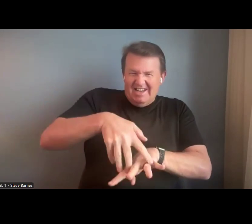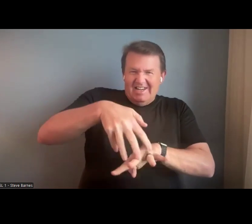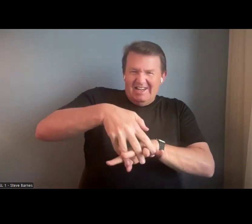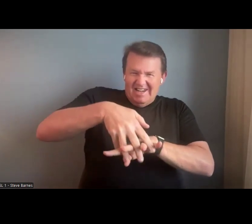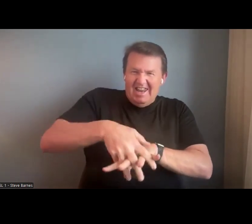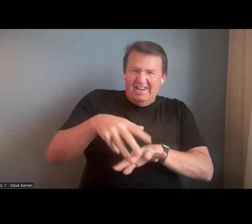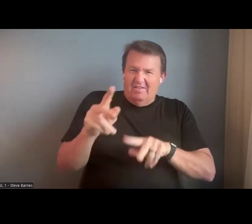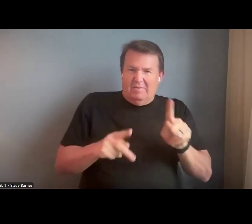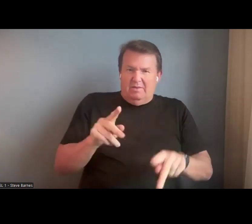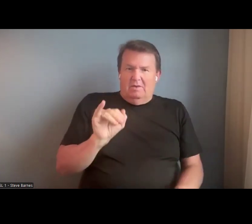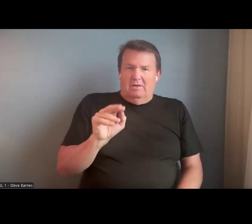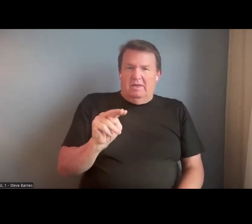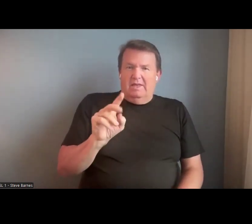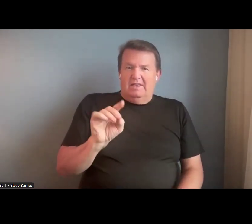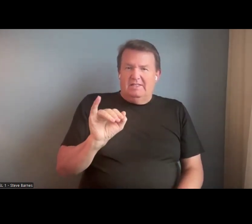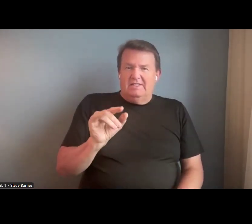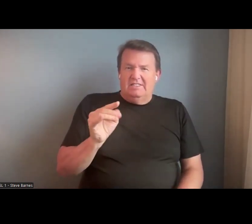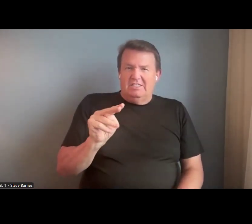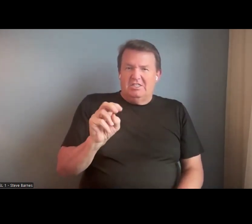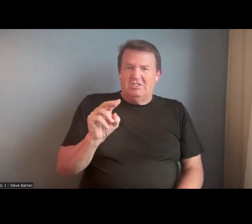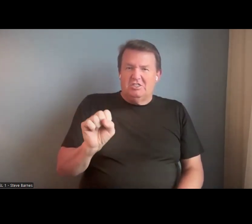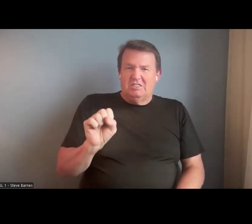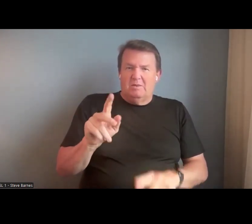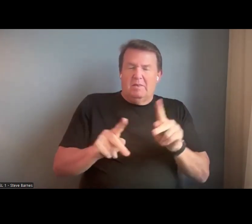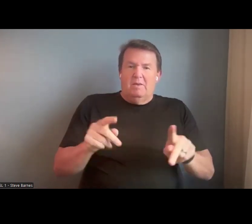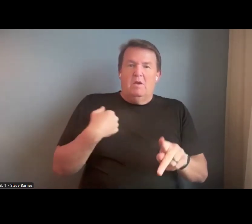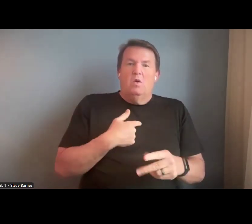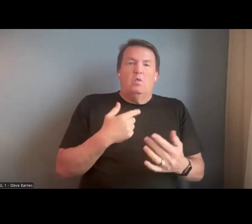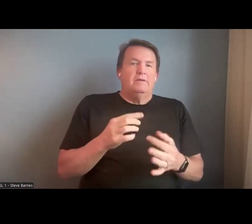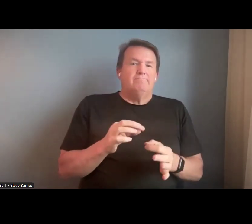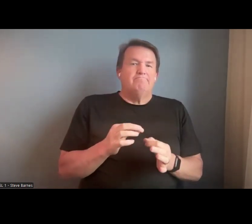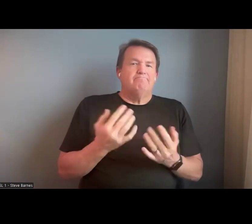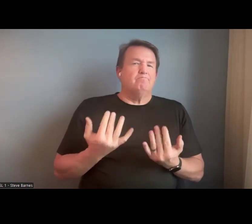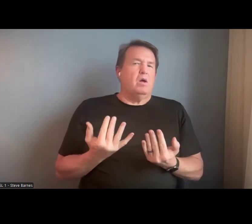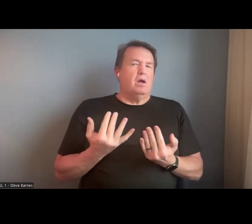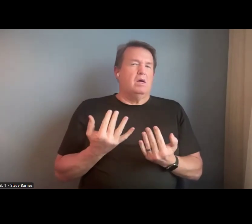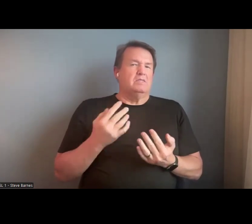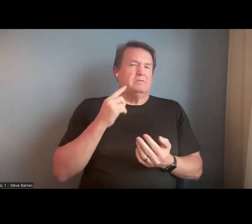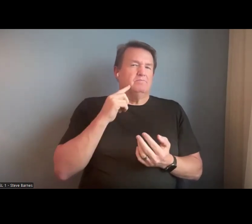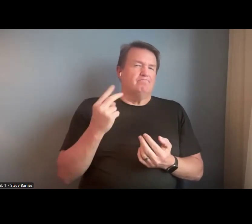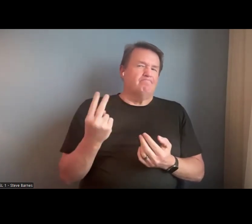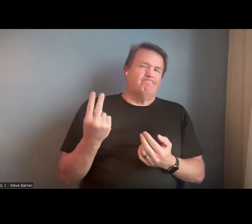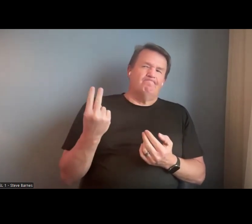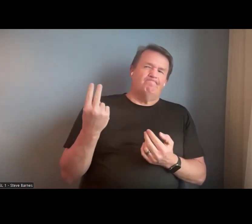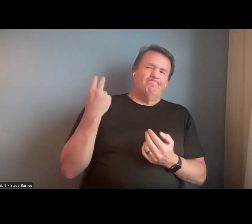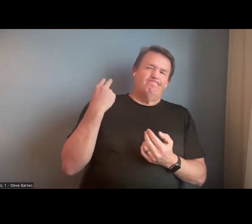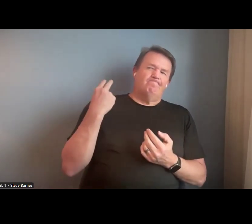people. And we pause, reflecting upon their